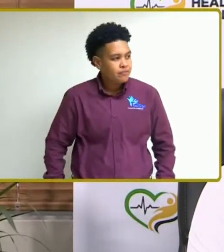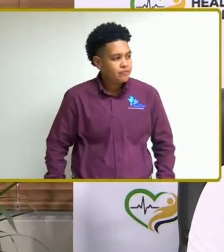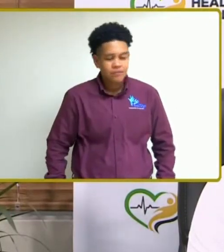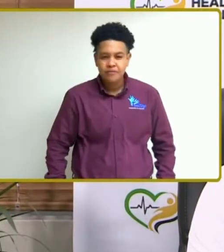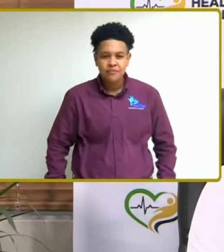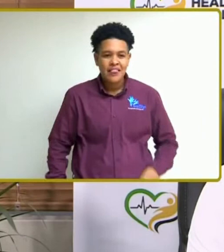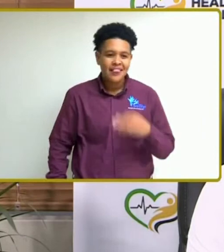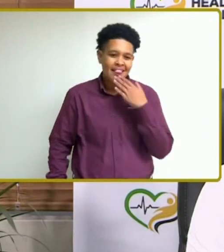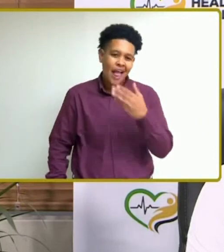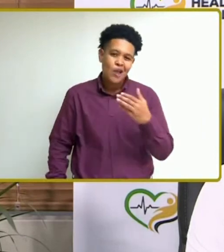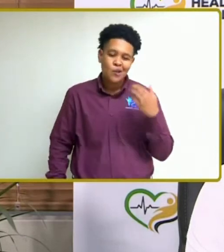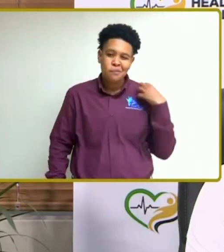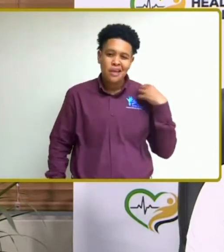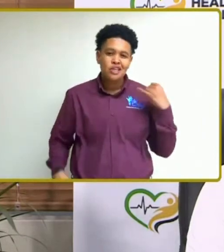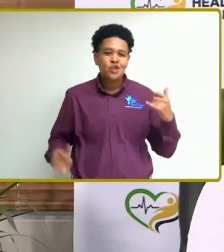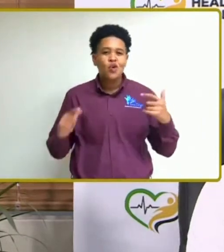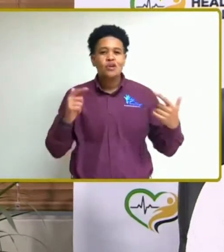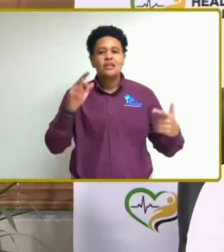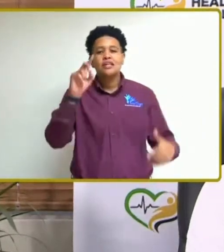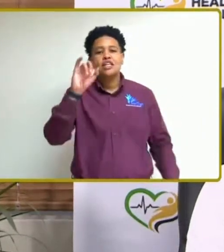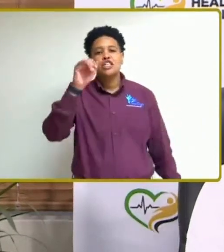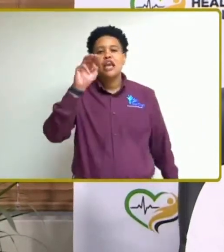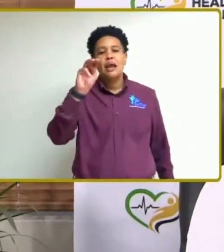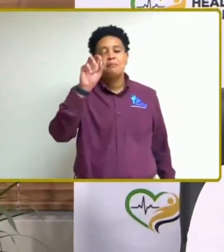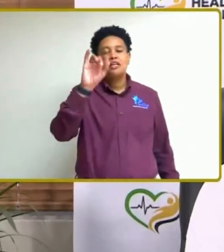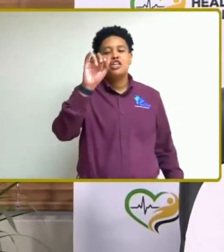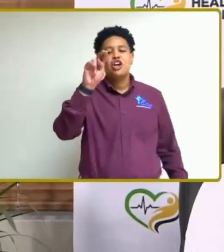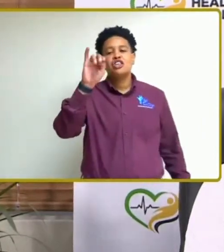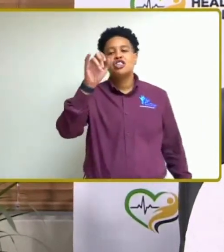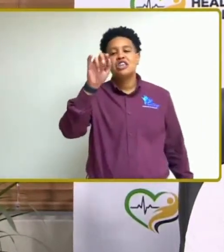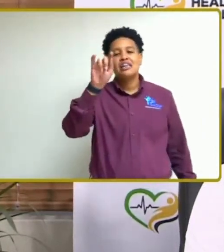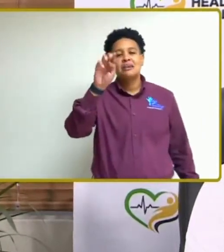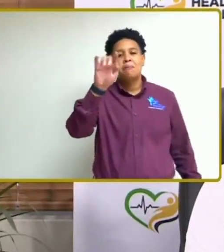Thank you very much, PS. Want to go to Dion Jackson Miller from RGR?